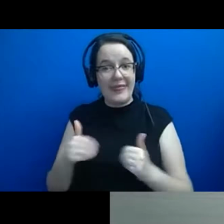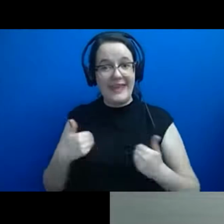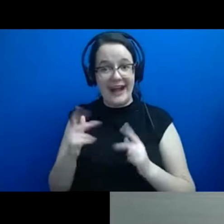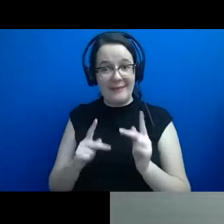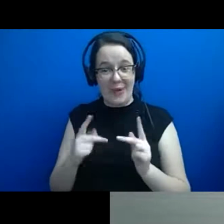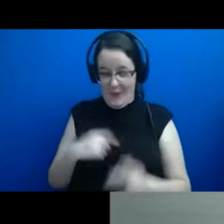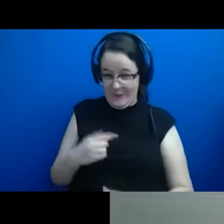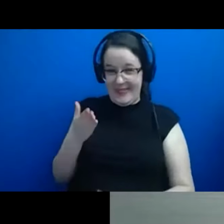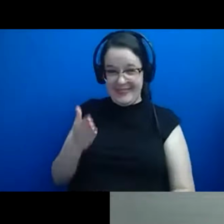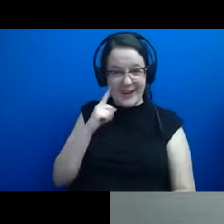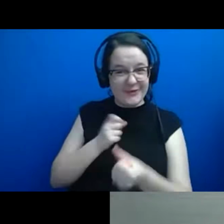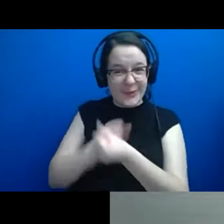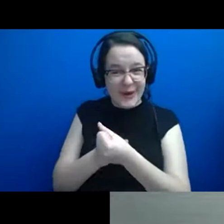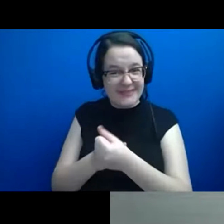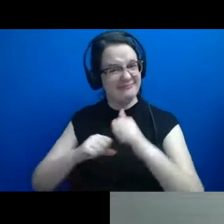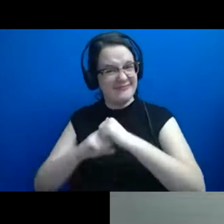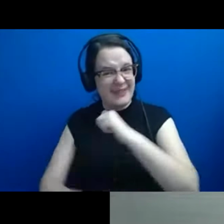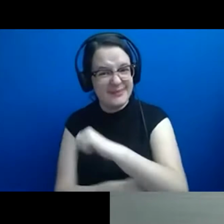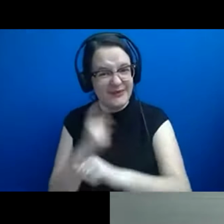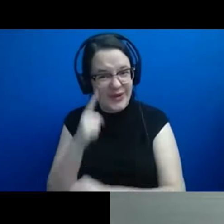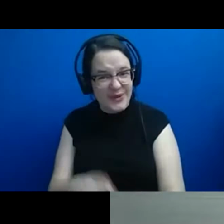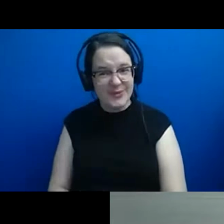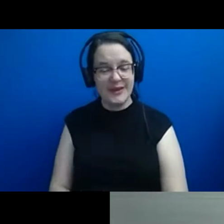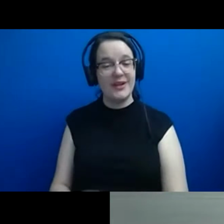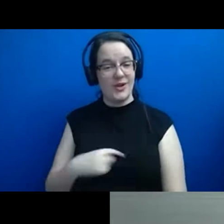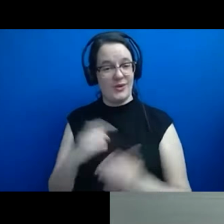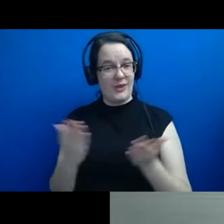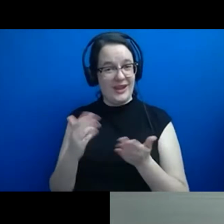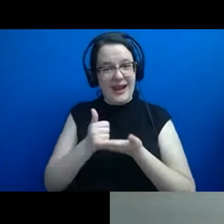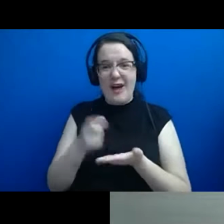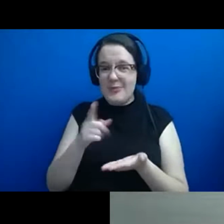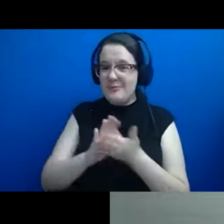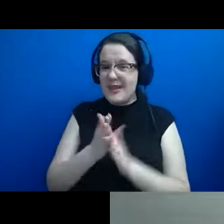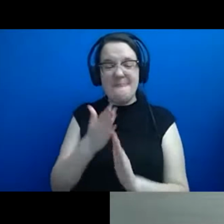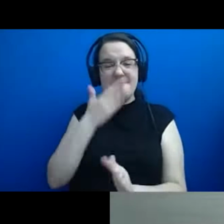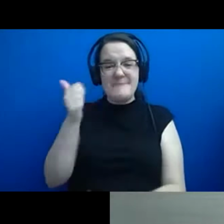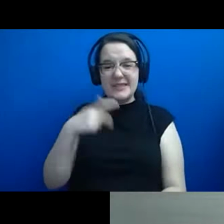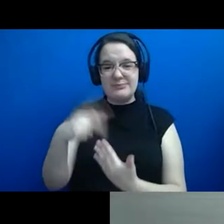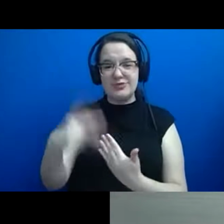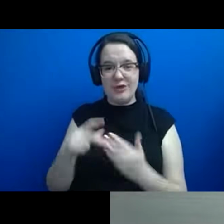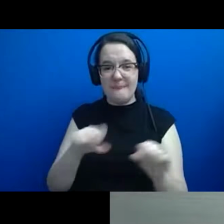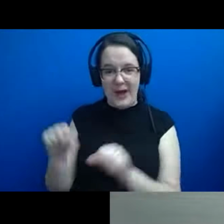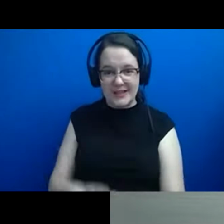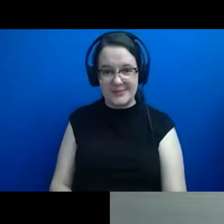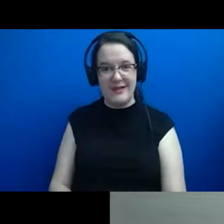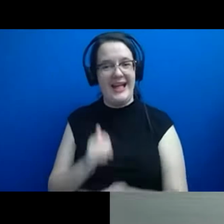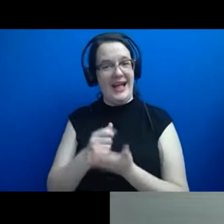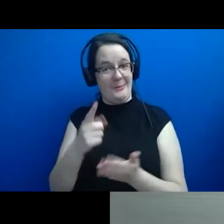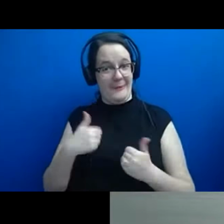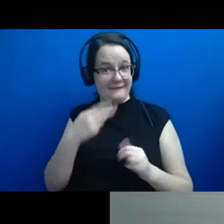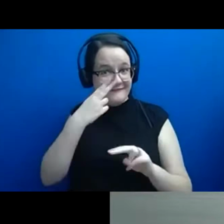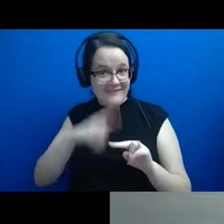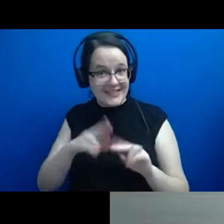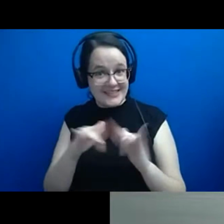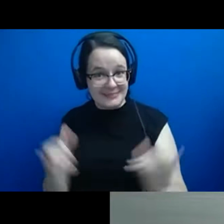backbone. Like, we are here to help you be the best program possible and help you have fun doing it.